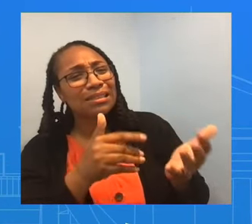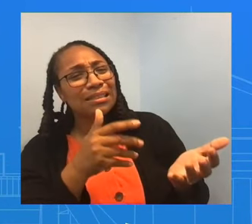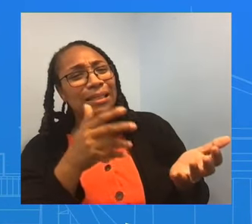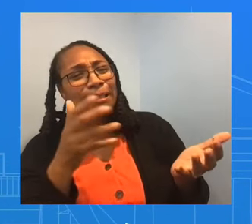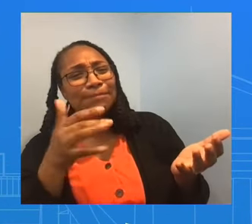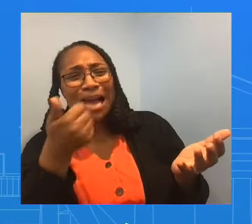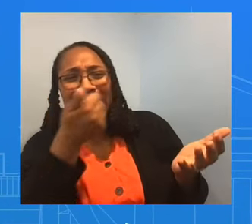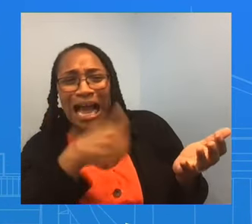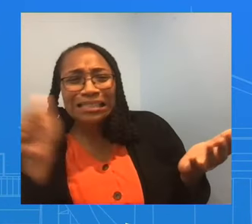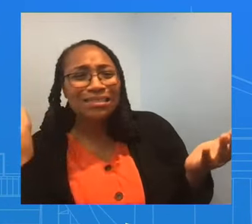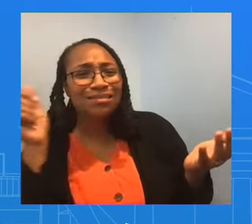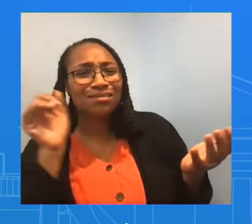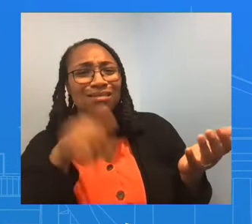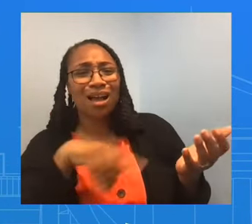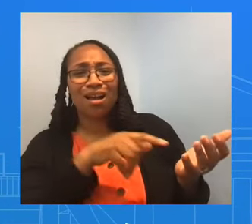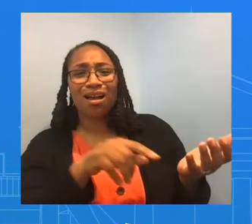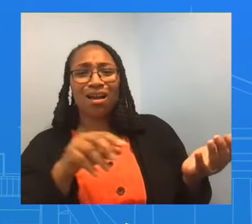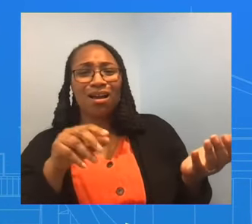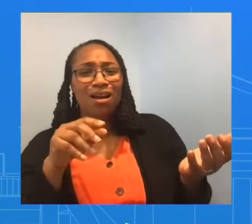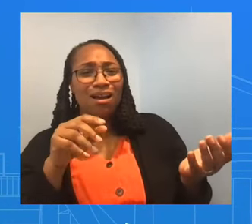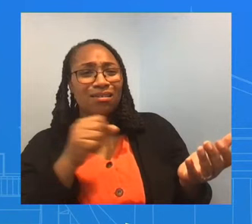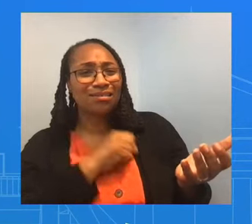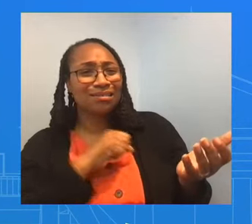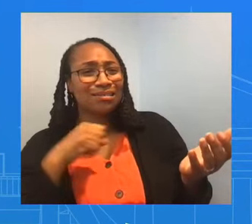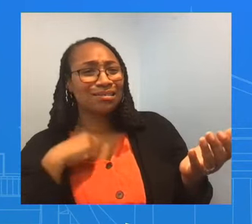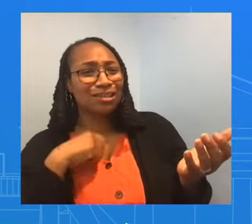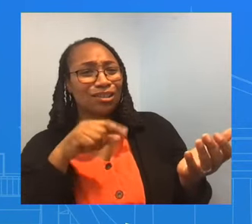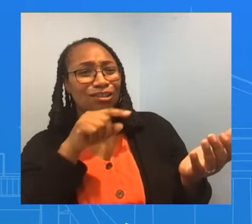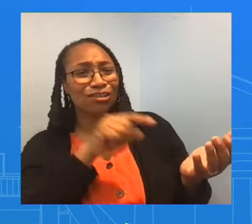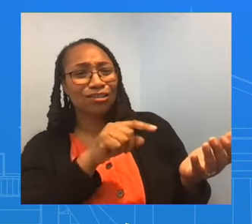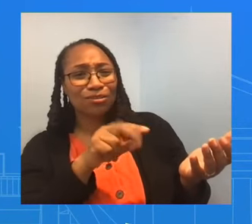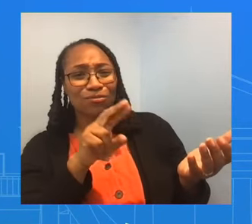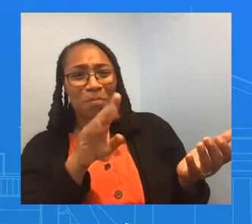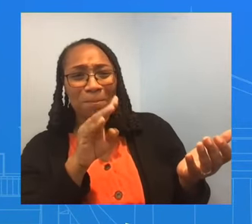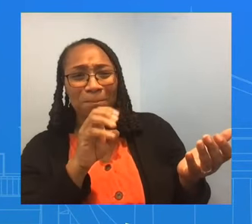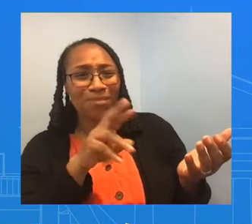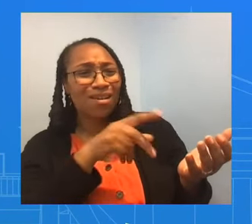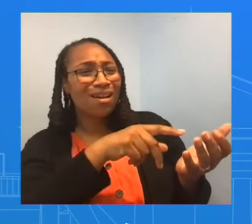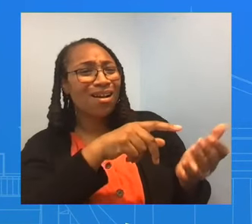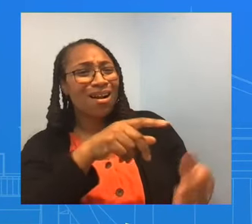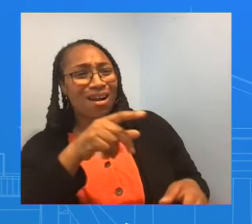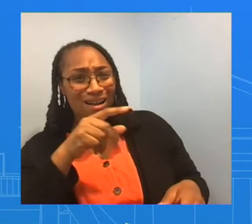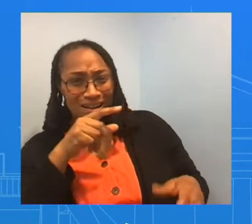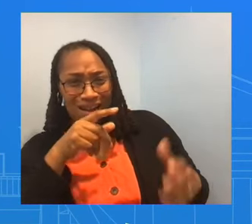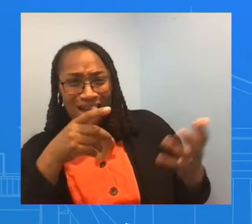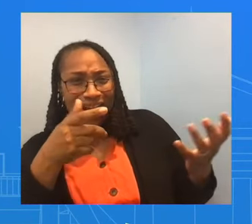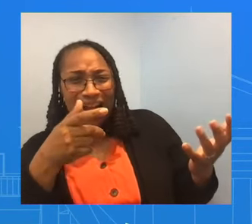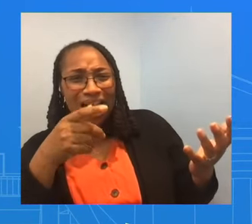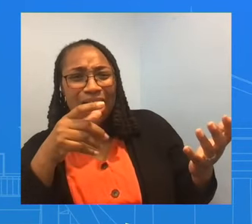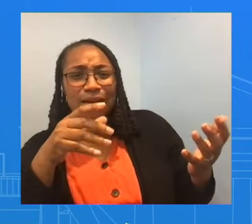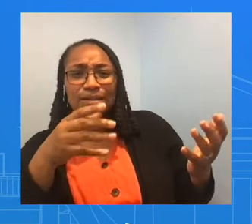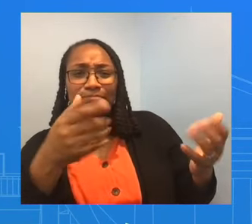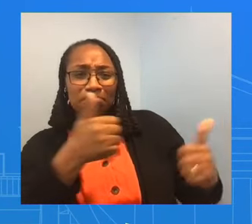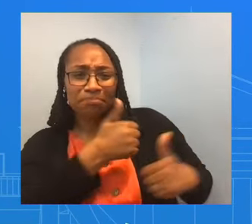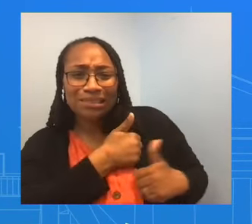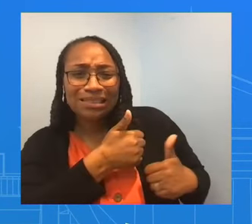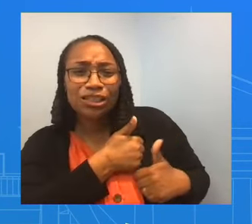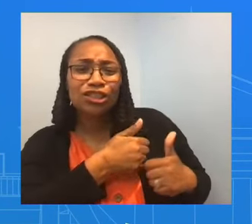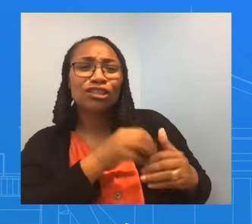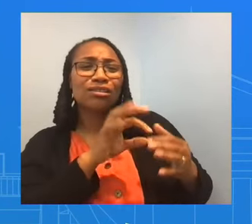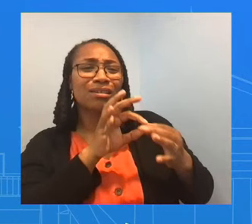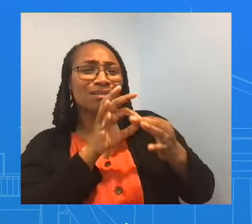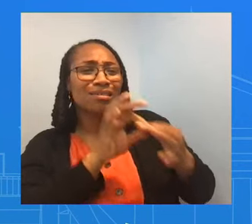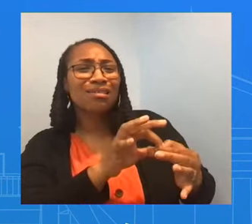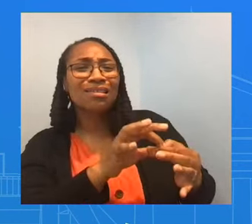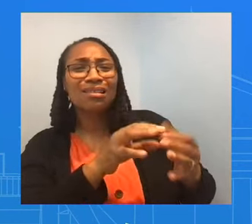hold on these dozens and dozens of senior military officials who can't be confirmed by the Senate